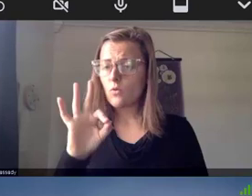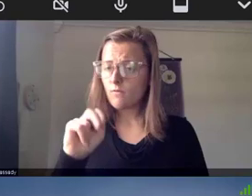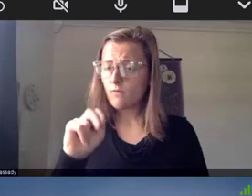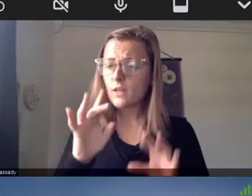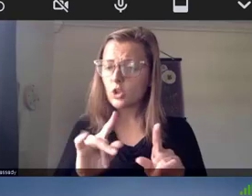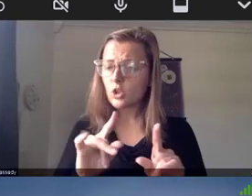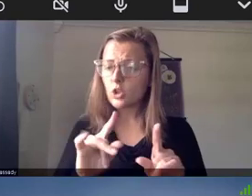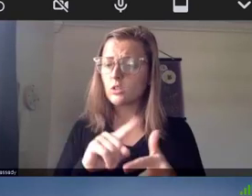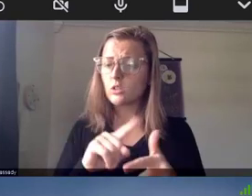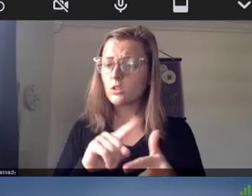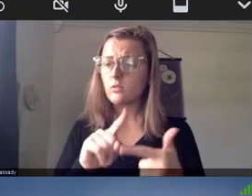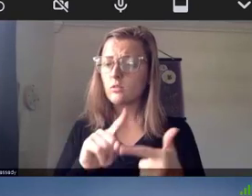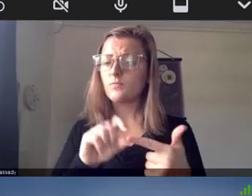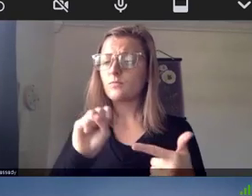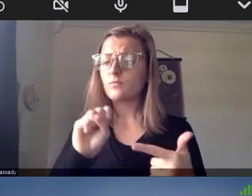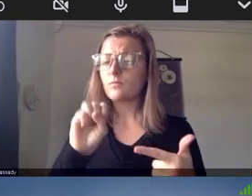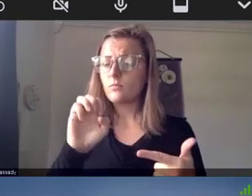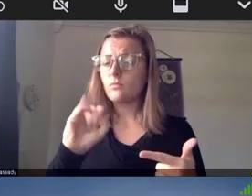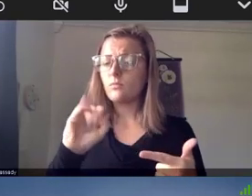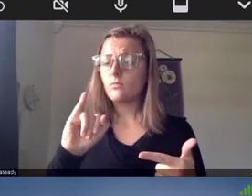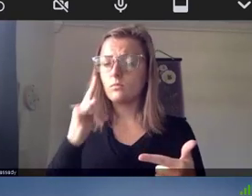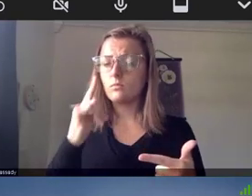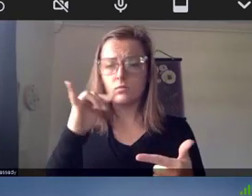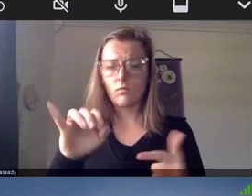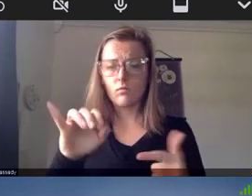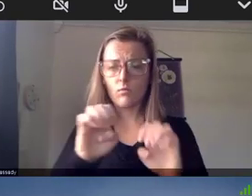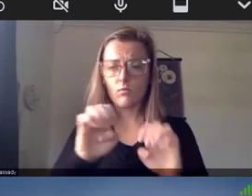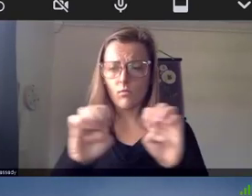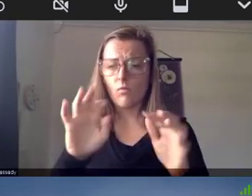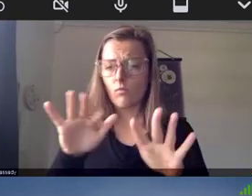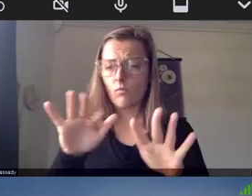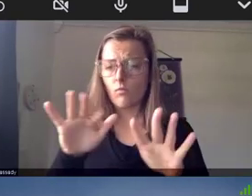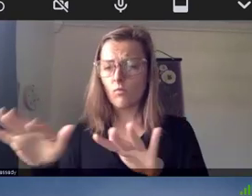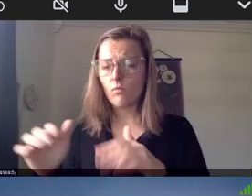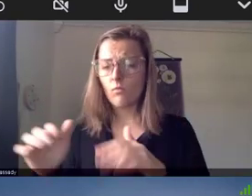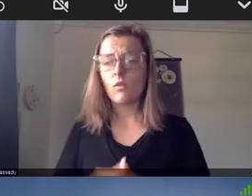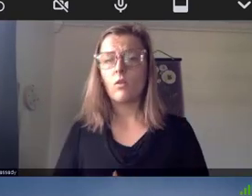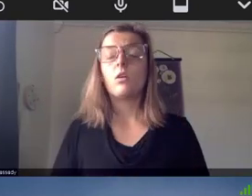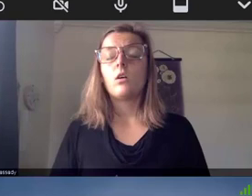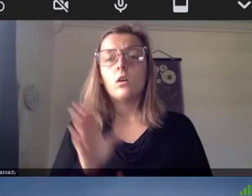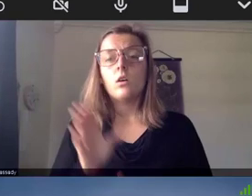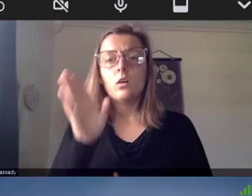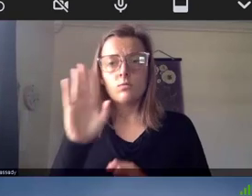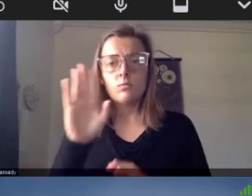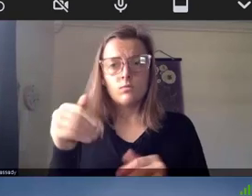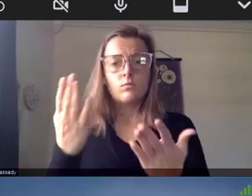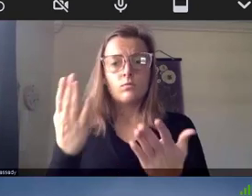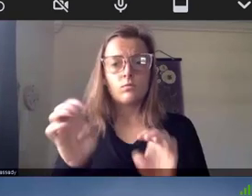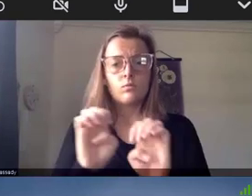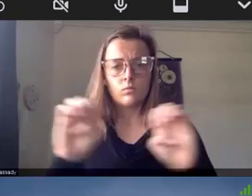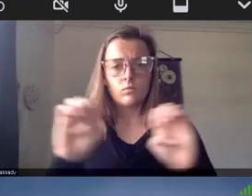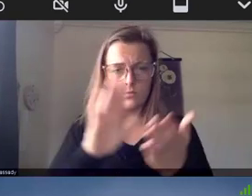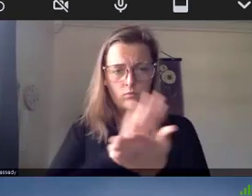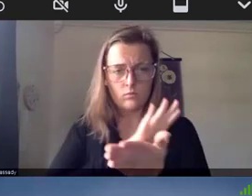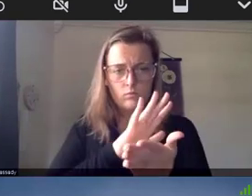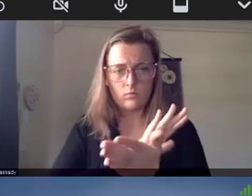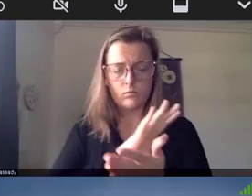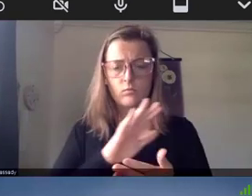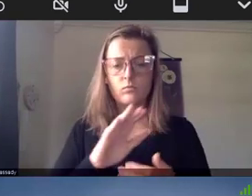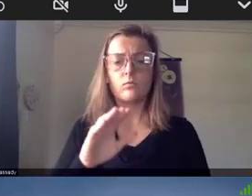equation sheet. I think that effectiveness and NTU are probably things that you want to memorize. Those will not